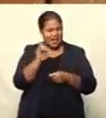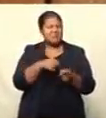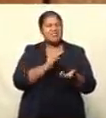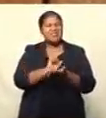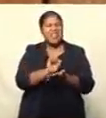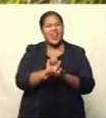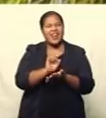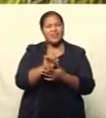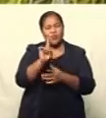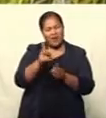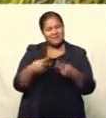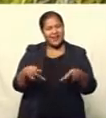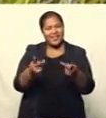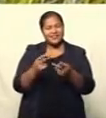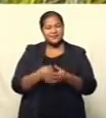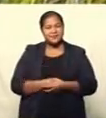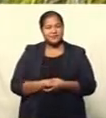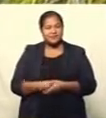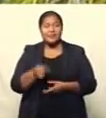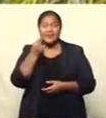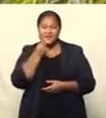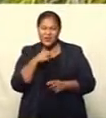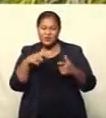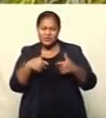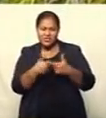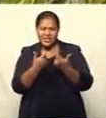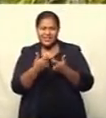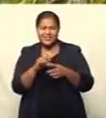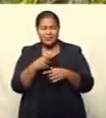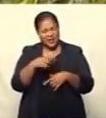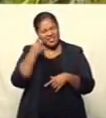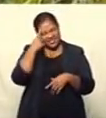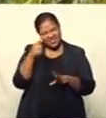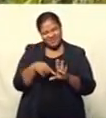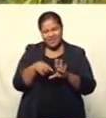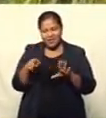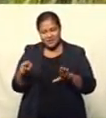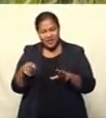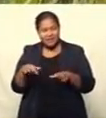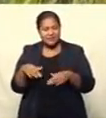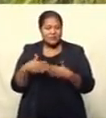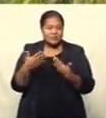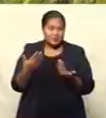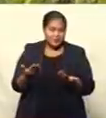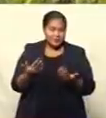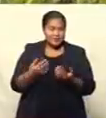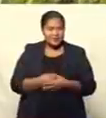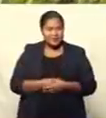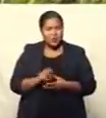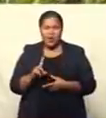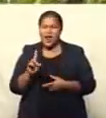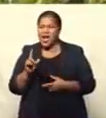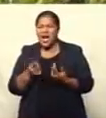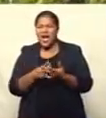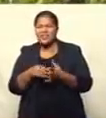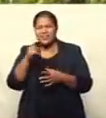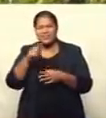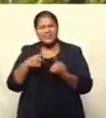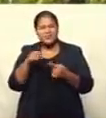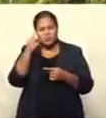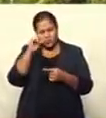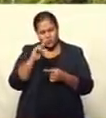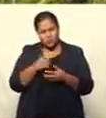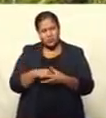one spot. We were challenged by him to think outside the box, and we are so thankful that